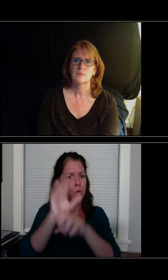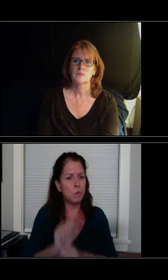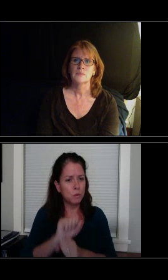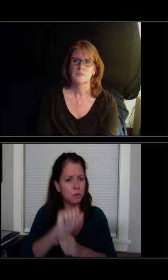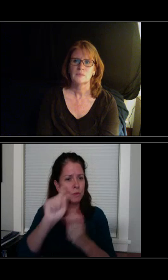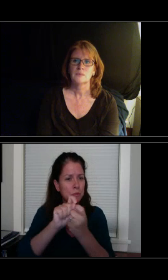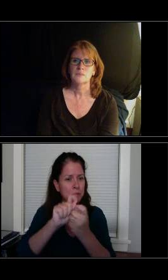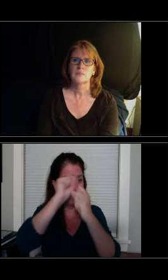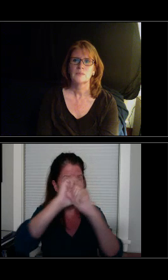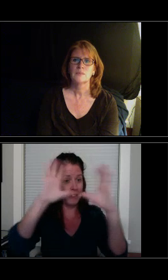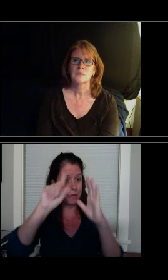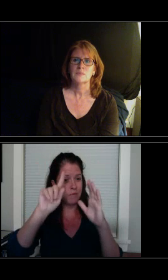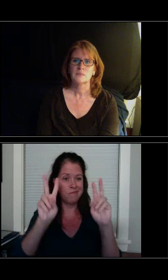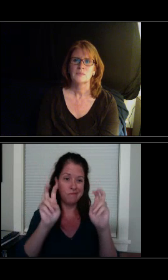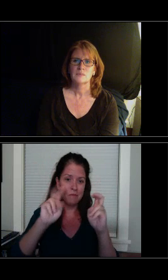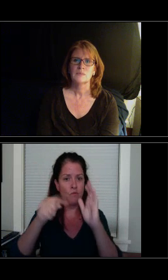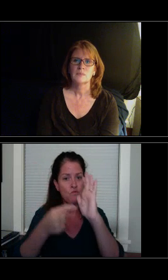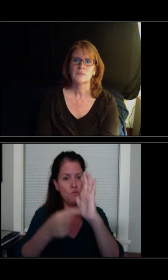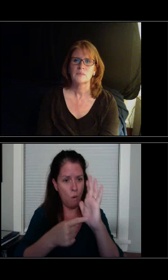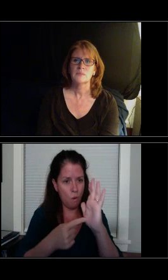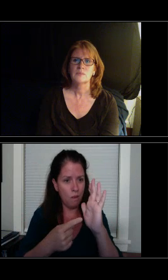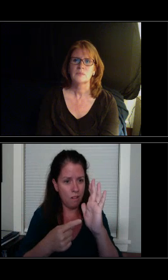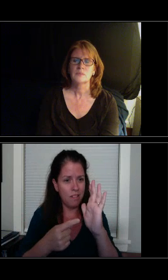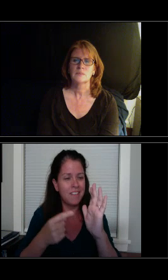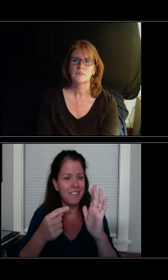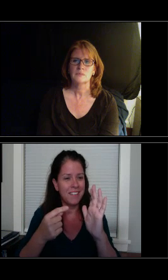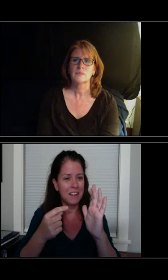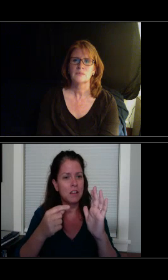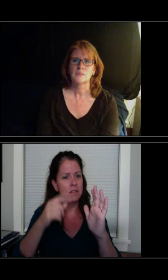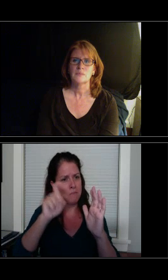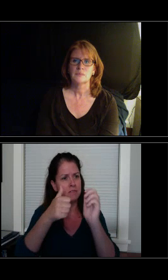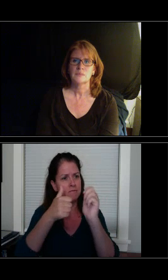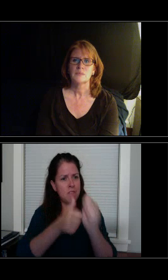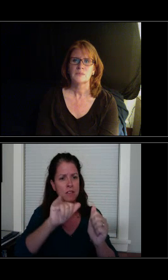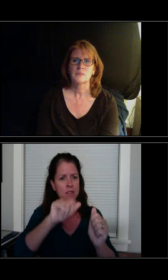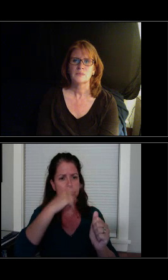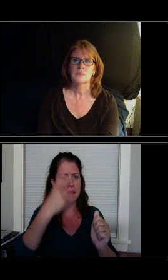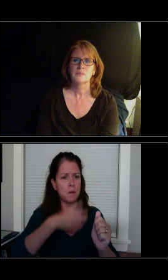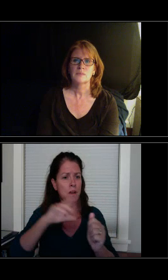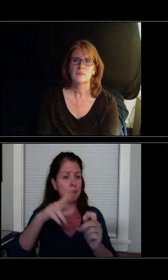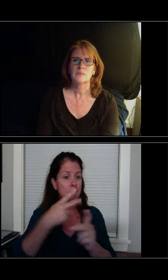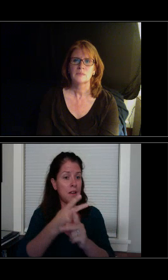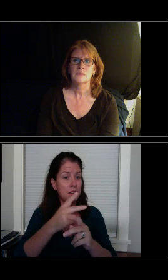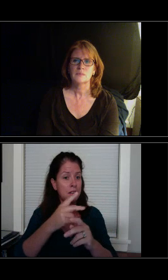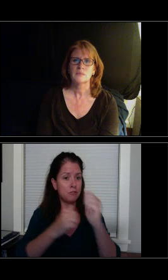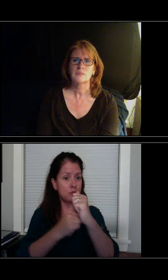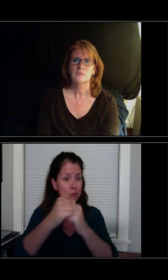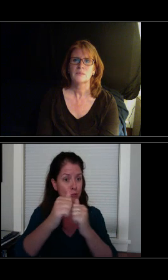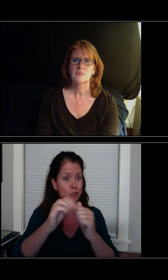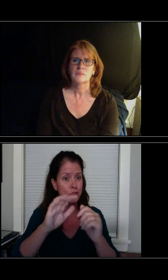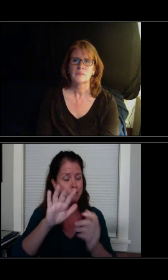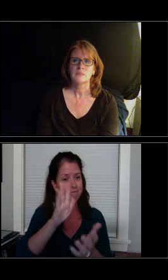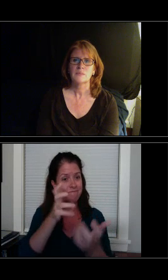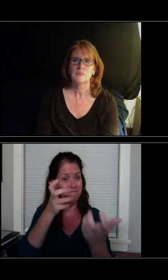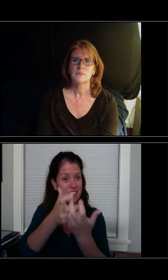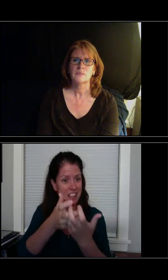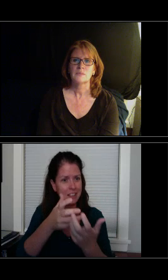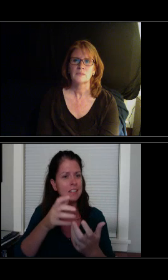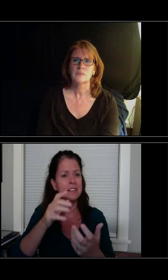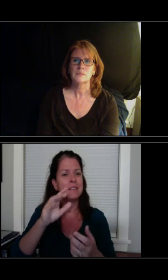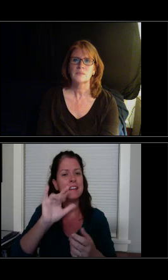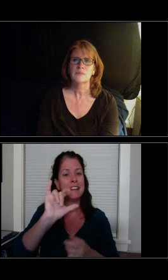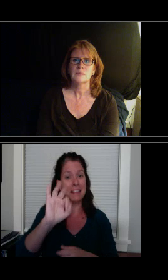to change, it's the perfect that often the people that we work with are so used to that whole concept of role, particularly some of our